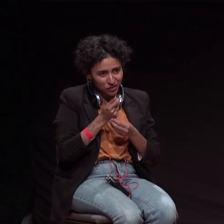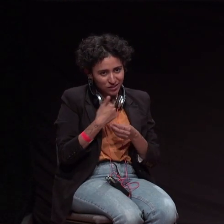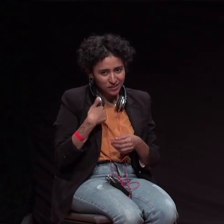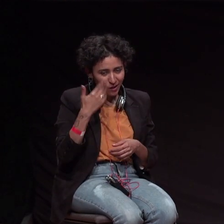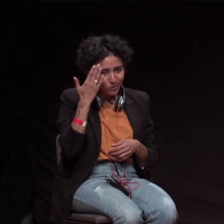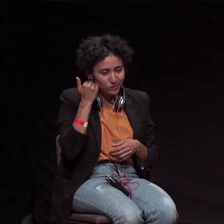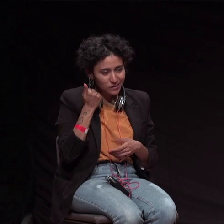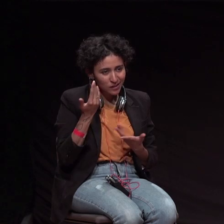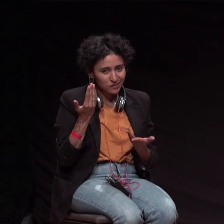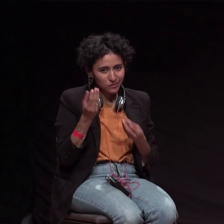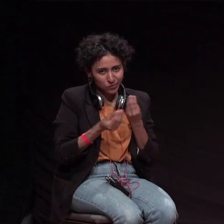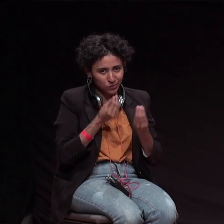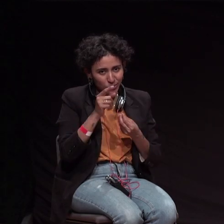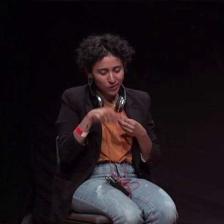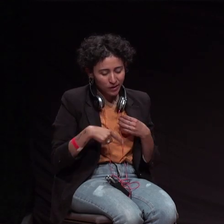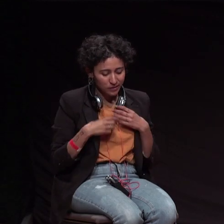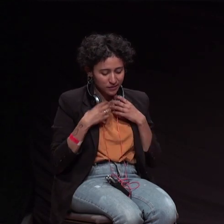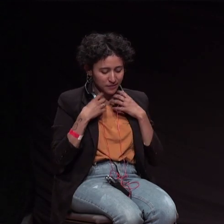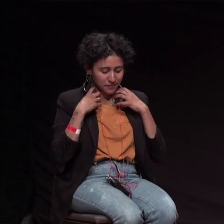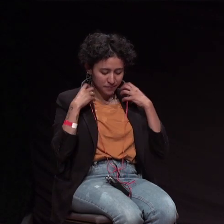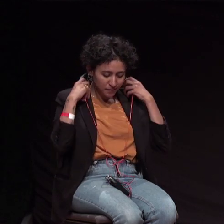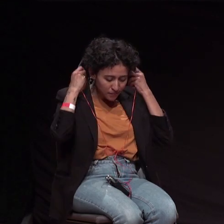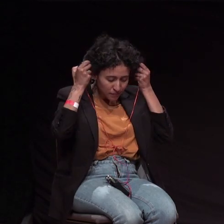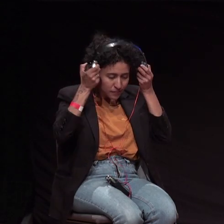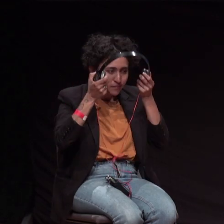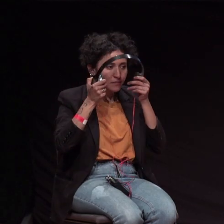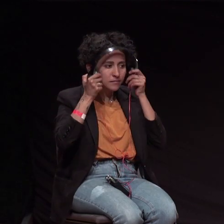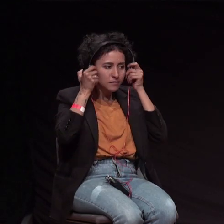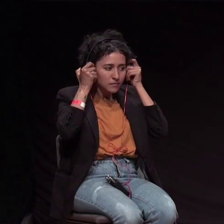myself to account in that as well.